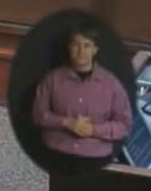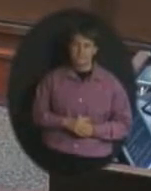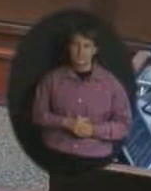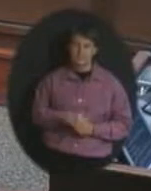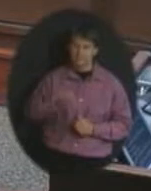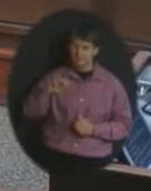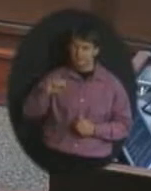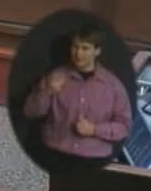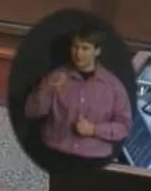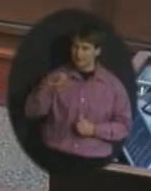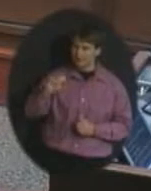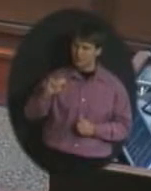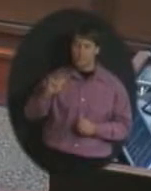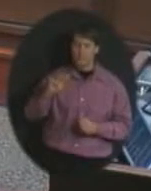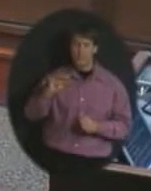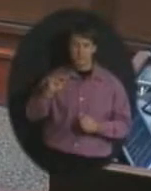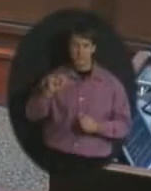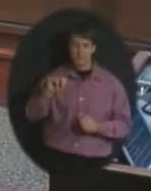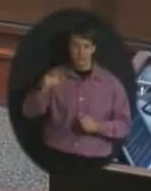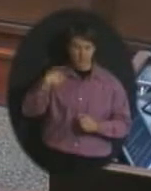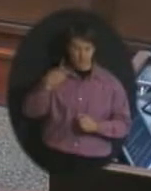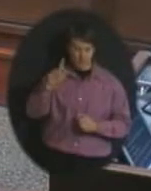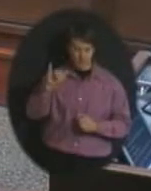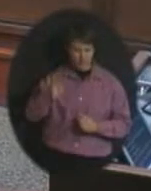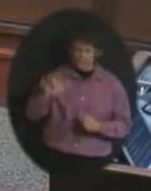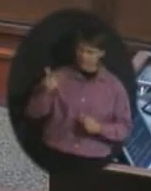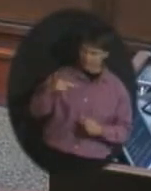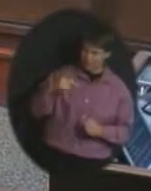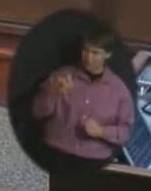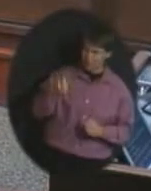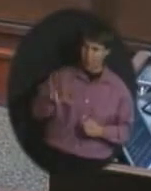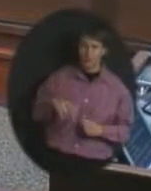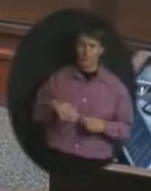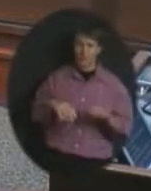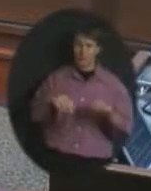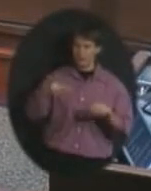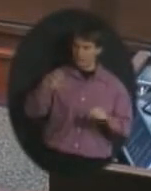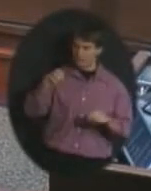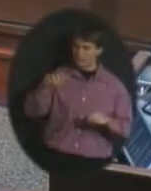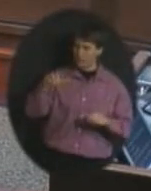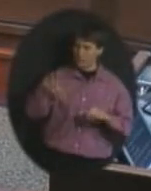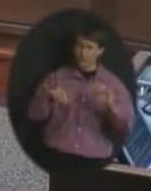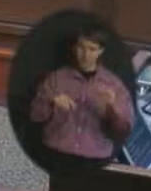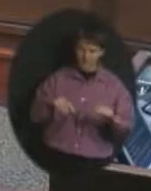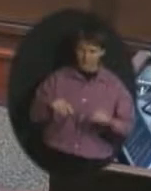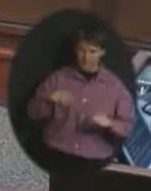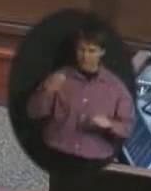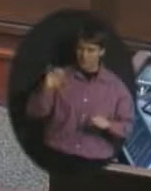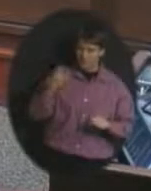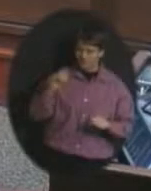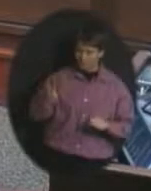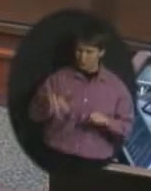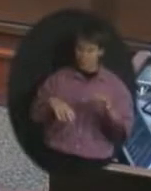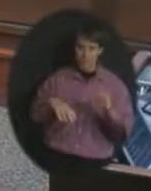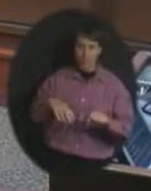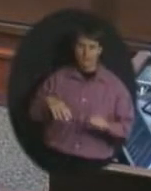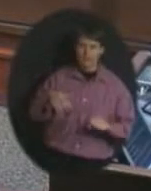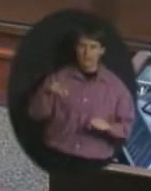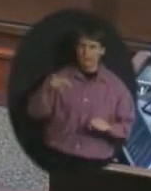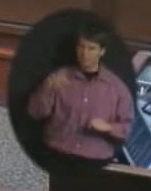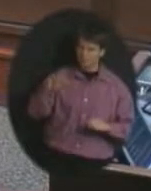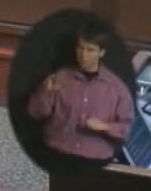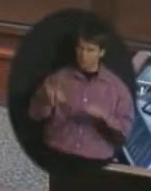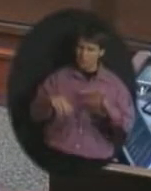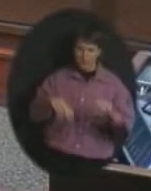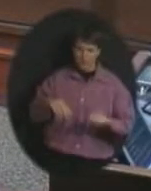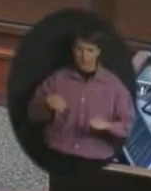Ms. Hibbs, we have a motion by Ms. Ashley and a second by Mr. Parker. Would you call the roll, please? Mr. Polan? Yes. Mr. Scheer? Yes. Mr. Parker?